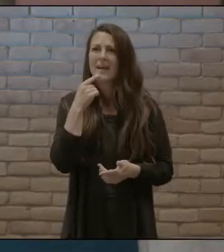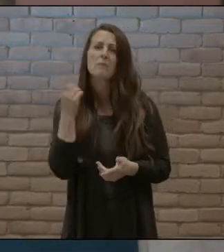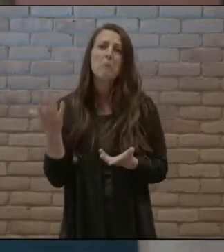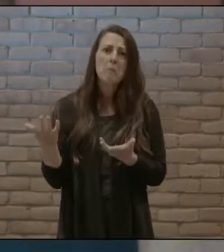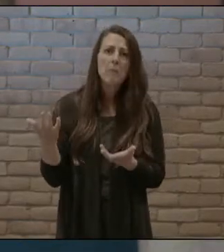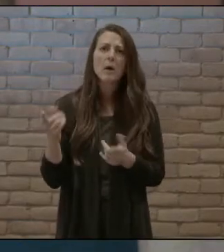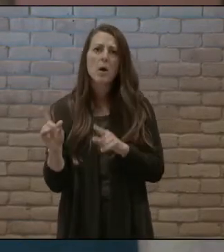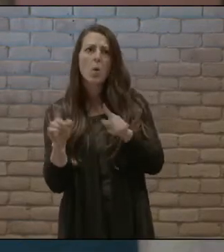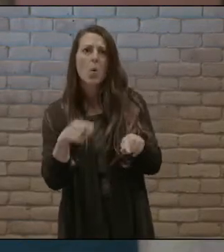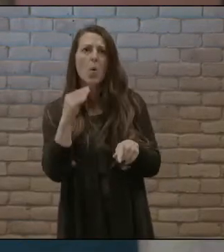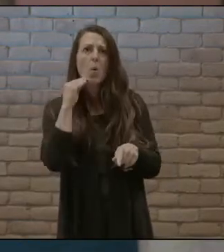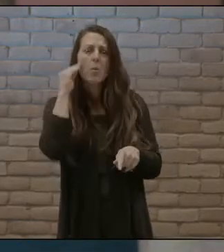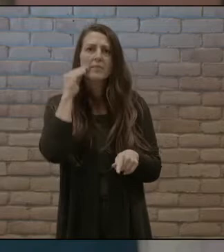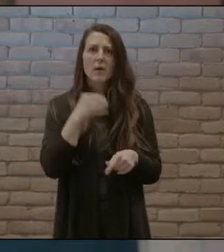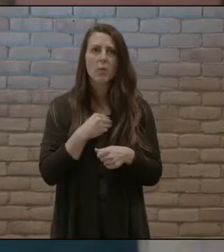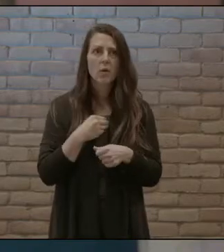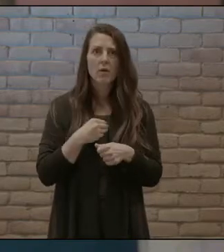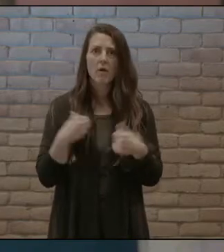outbreak would happen.